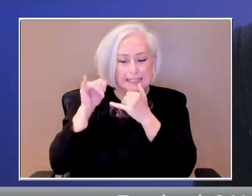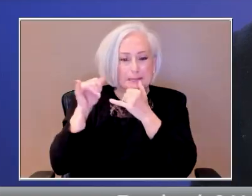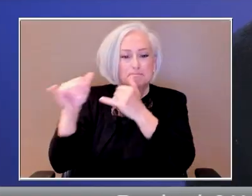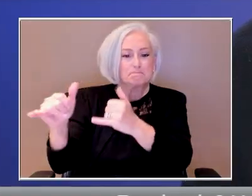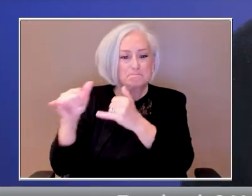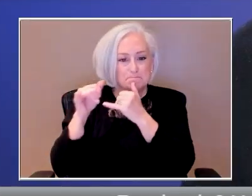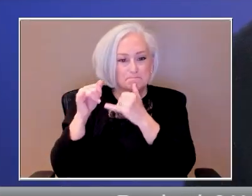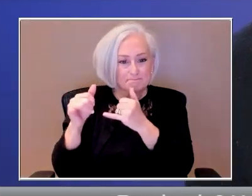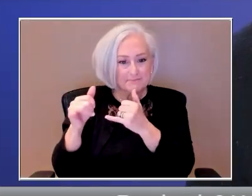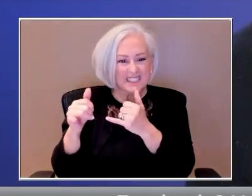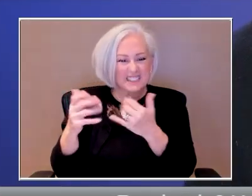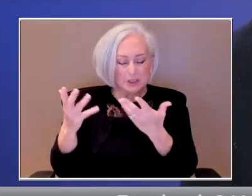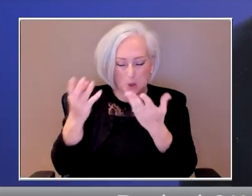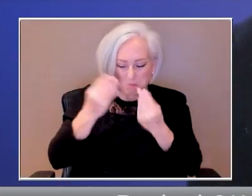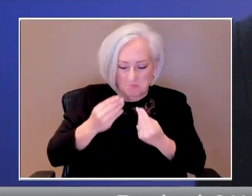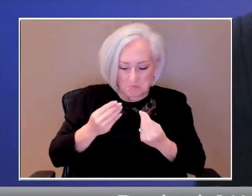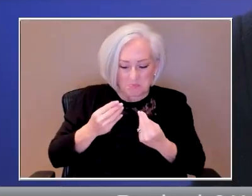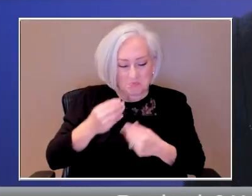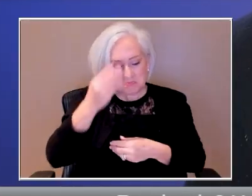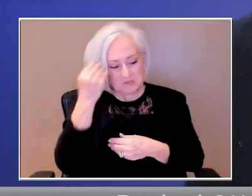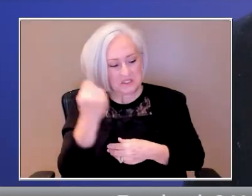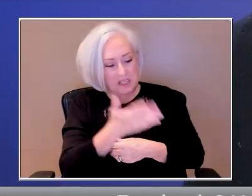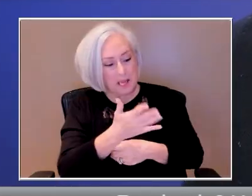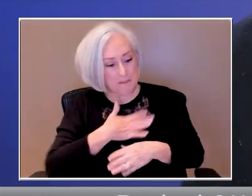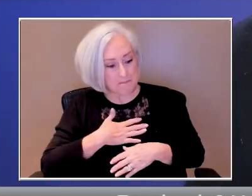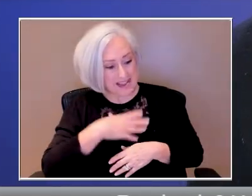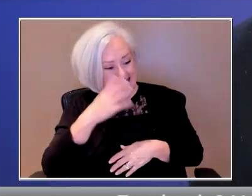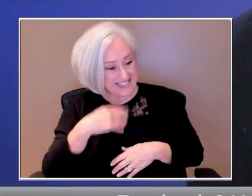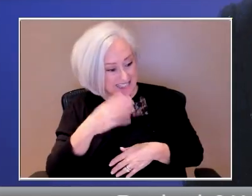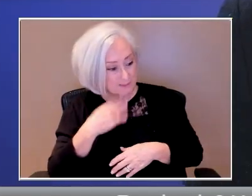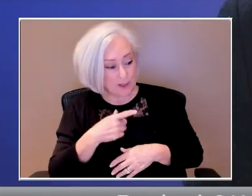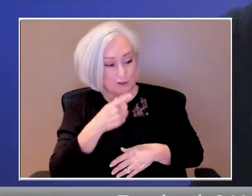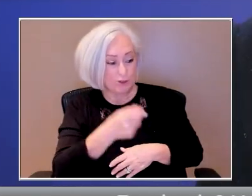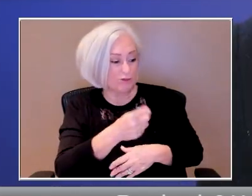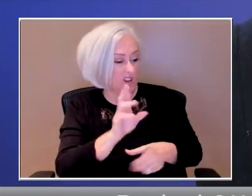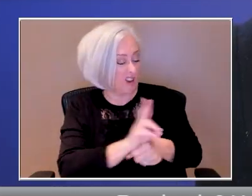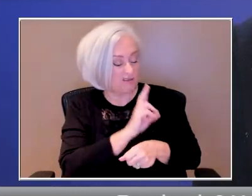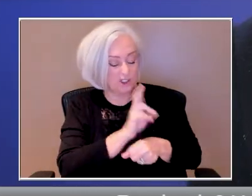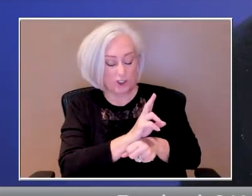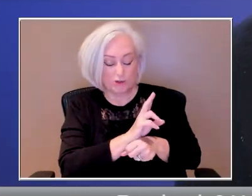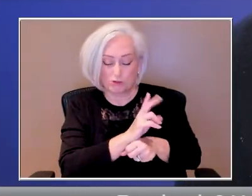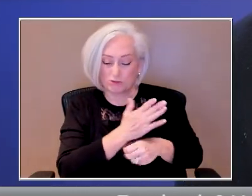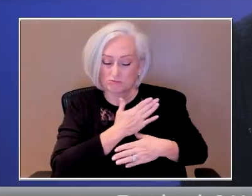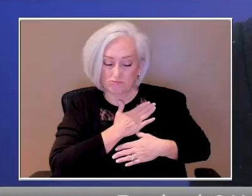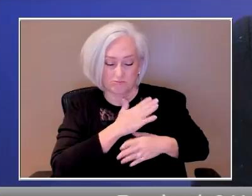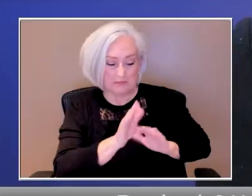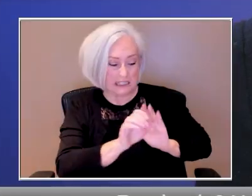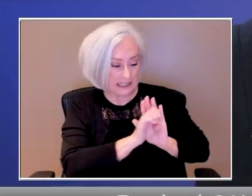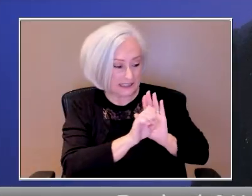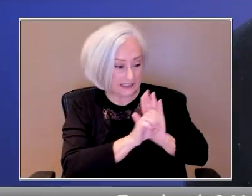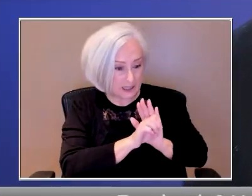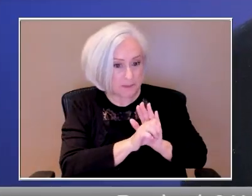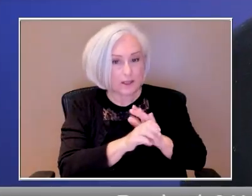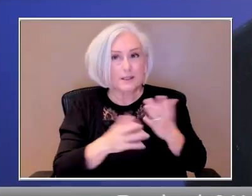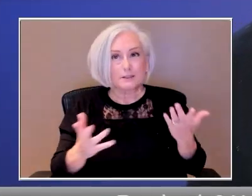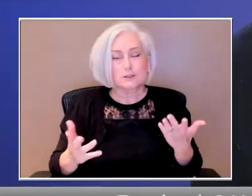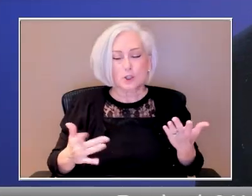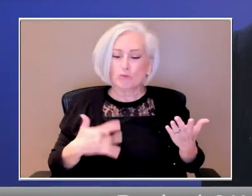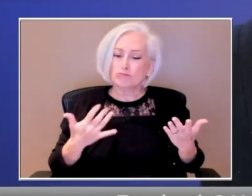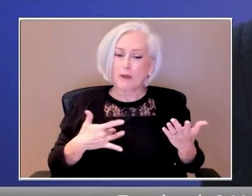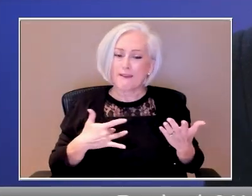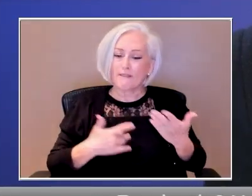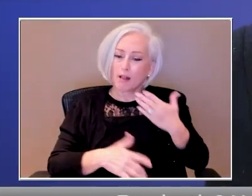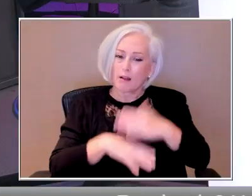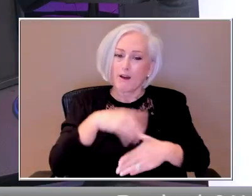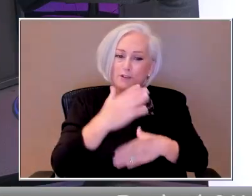what my experience was. Take or leave that as an example, and it always was a place I felt comforted by and I could go to